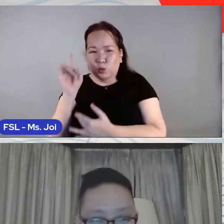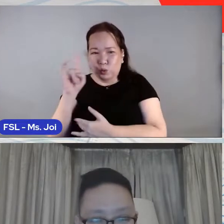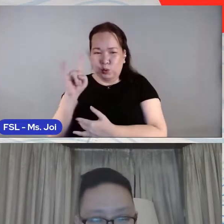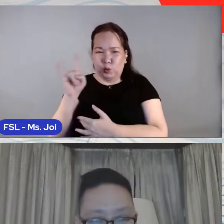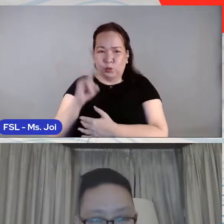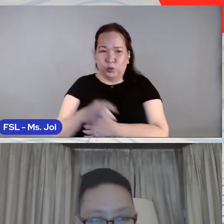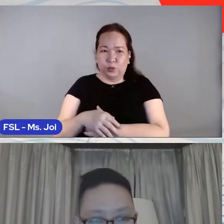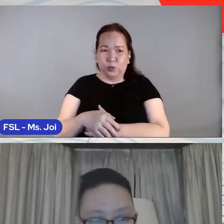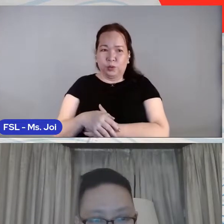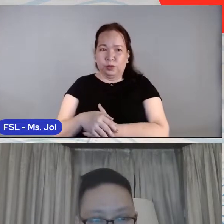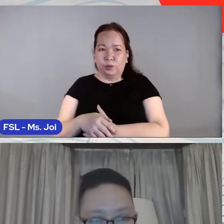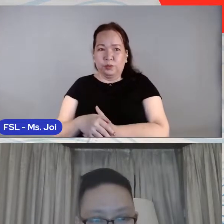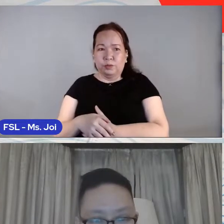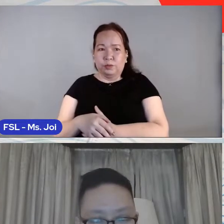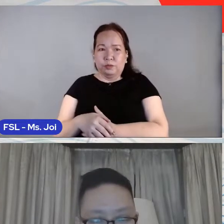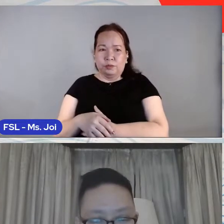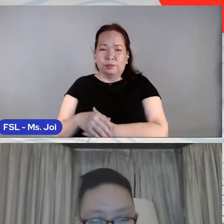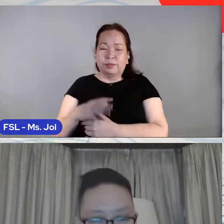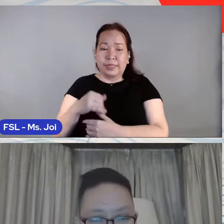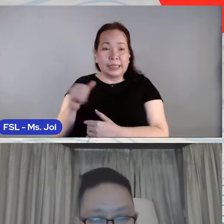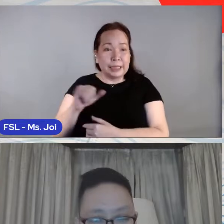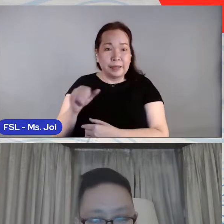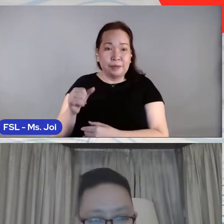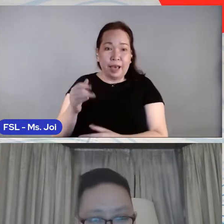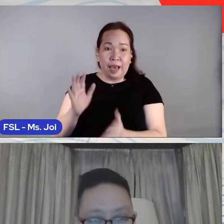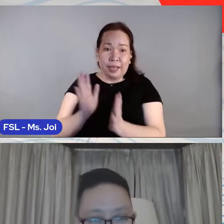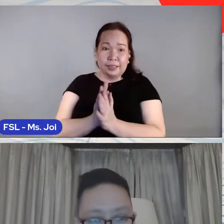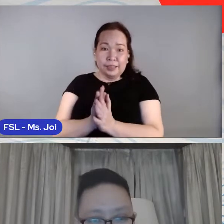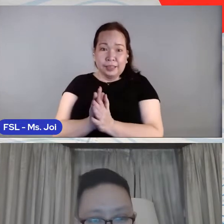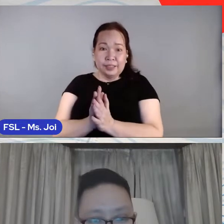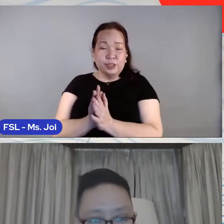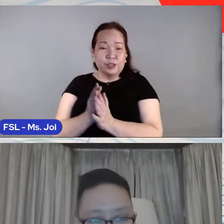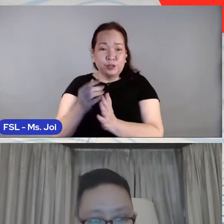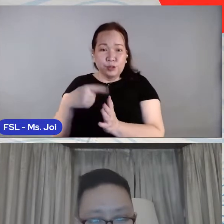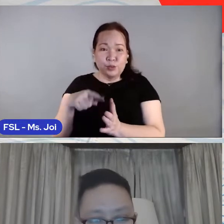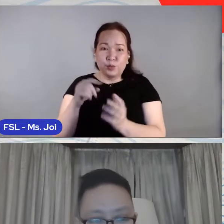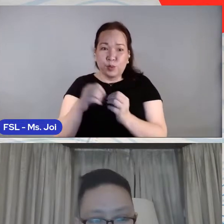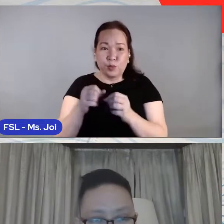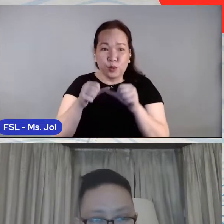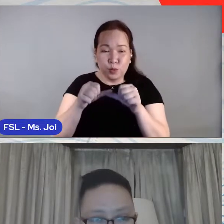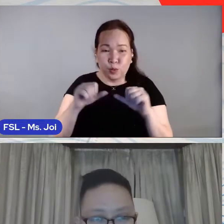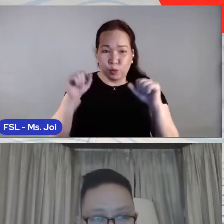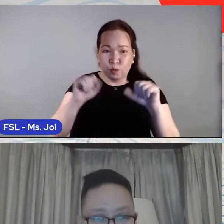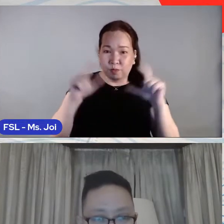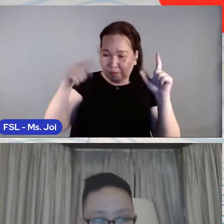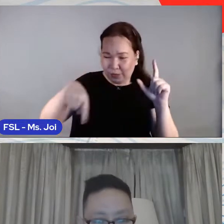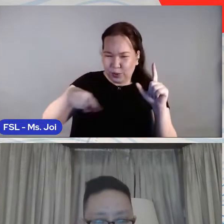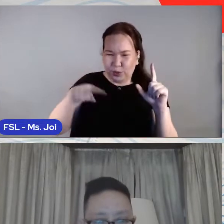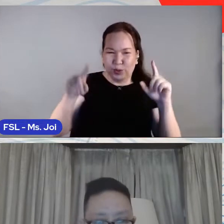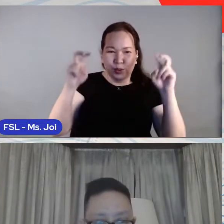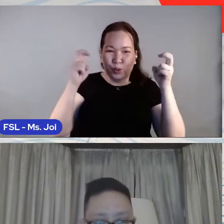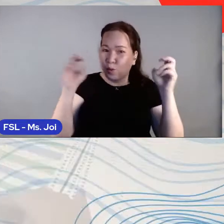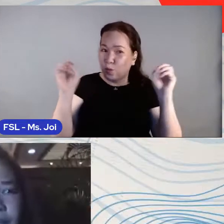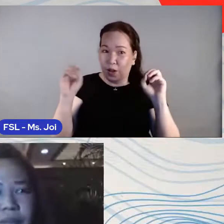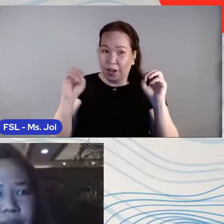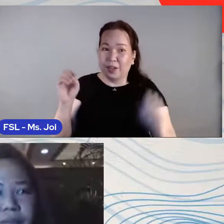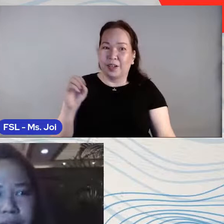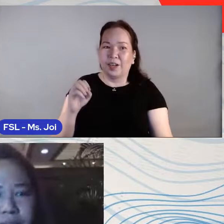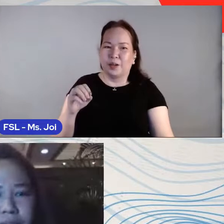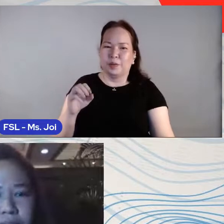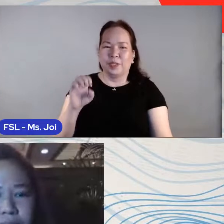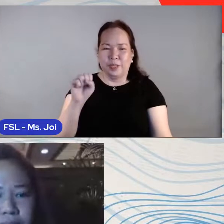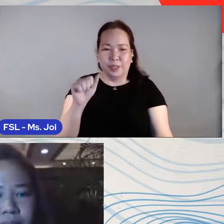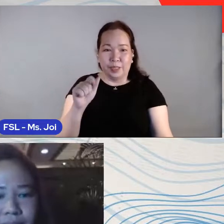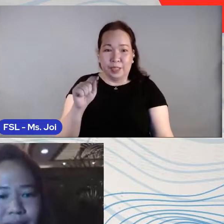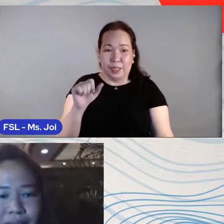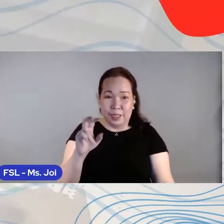we would like also to invite everyone to watch out for more episodes of ang show na walang title per hashtag sa atin ang eleksyon. We